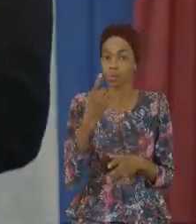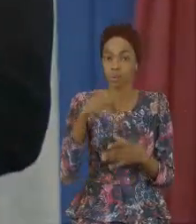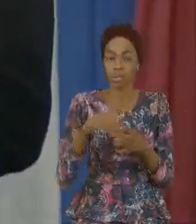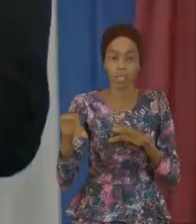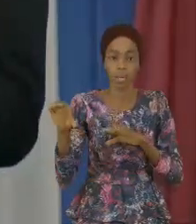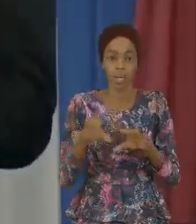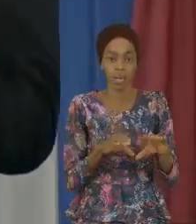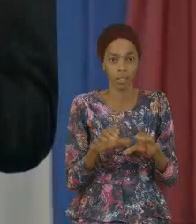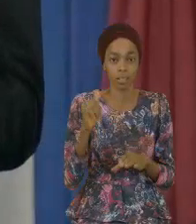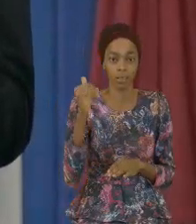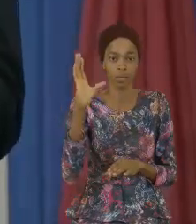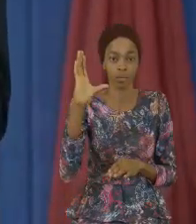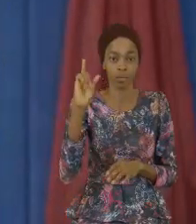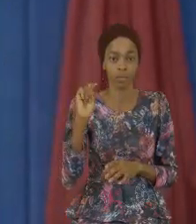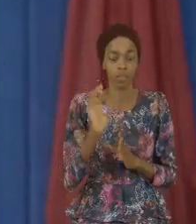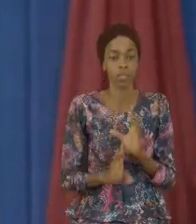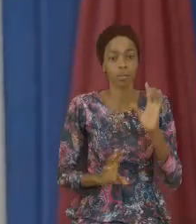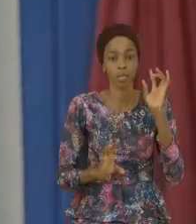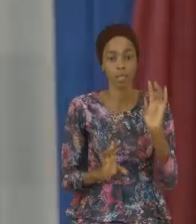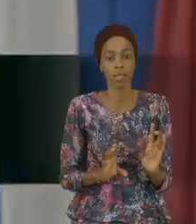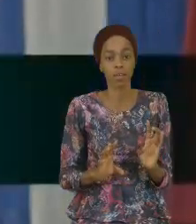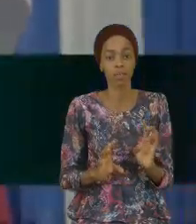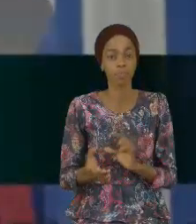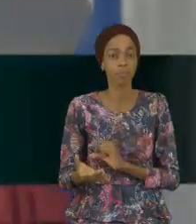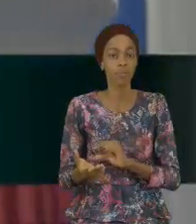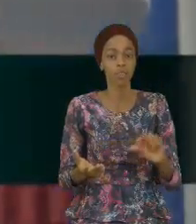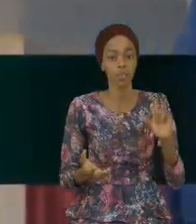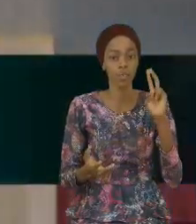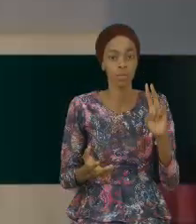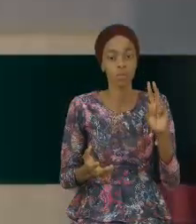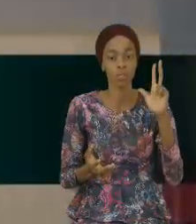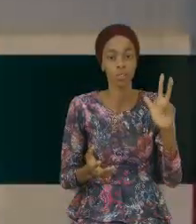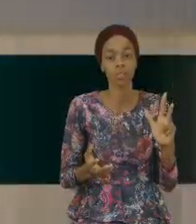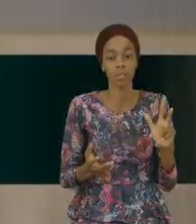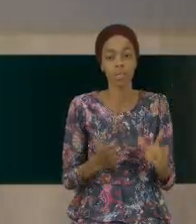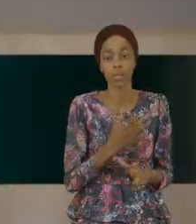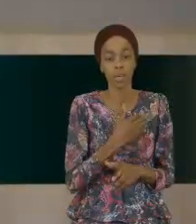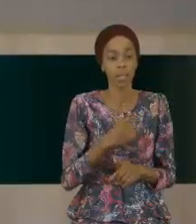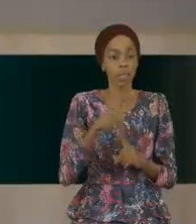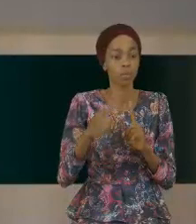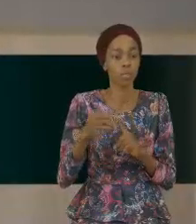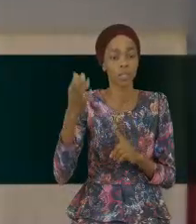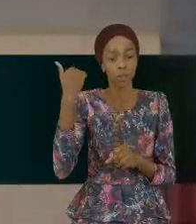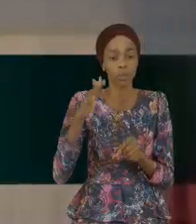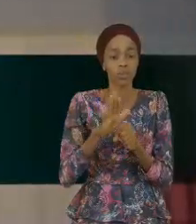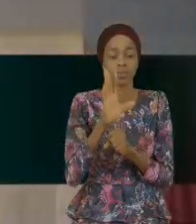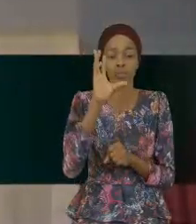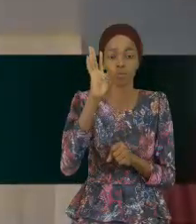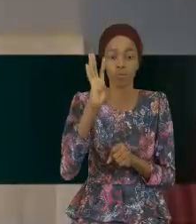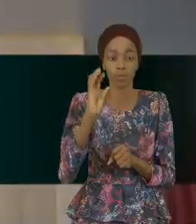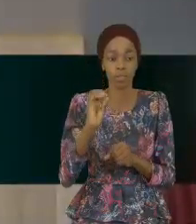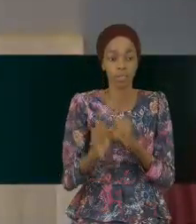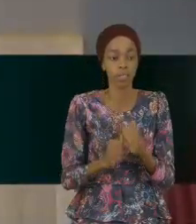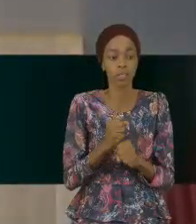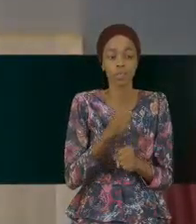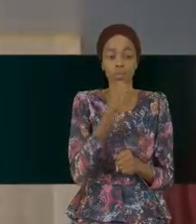chapter 7, Acts chapter 7, looking at verse 23, and when he was full 40 years